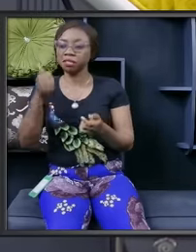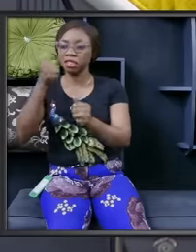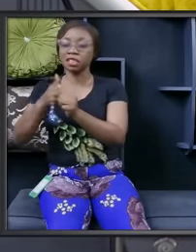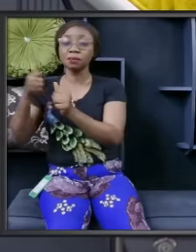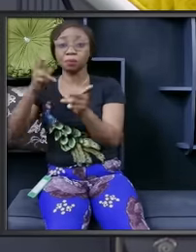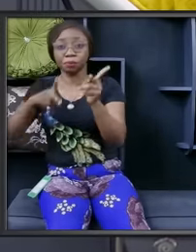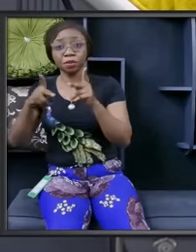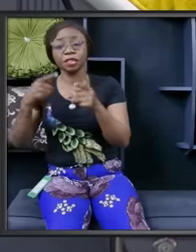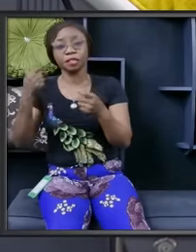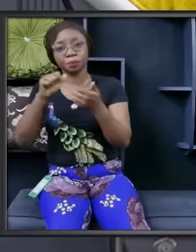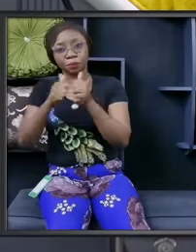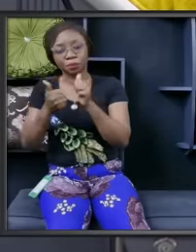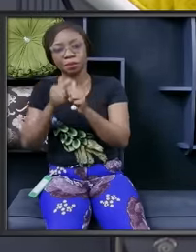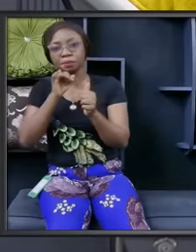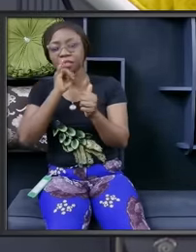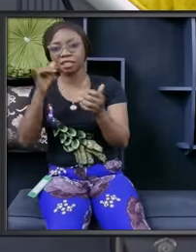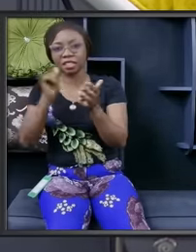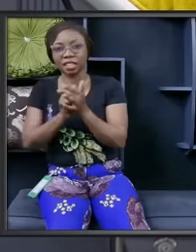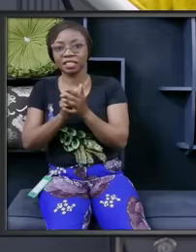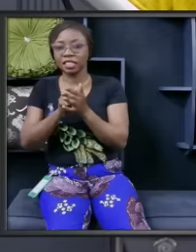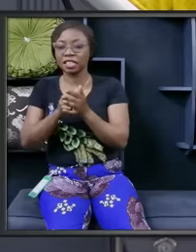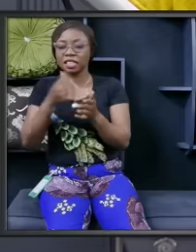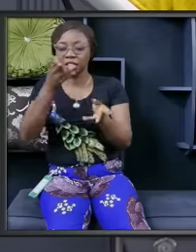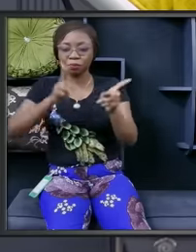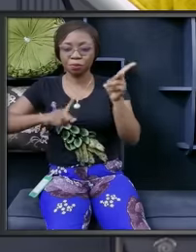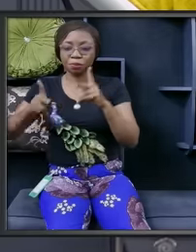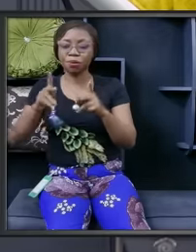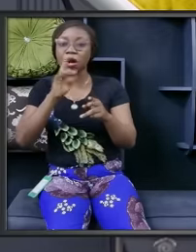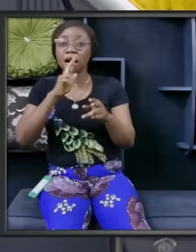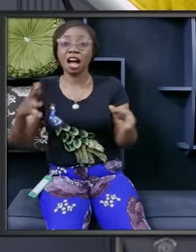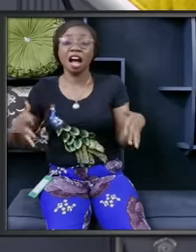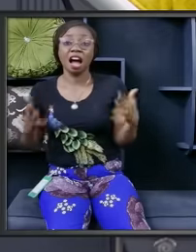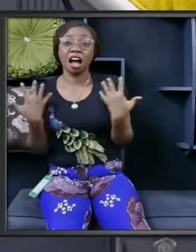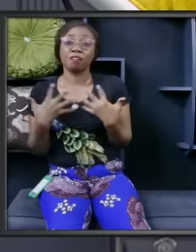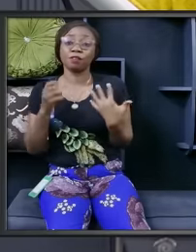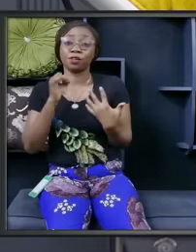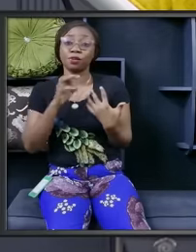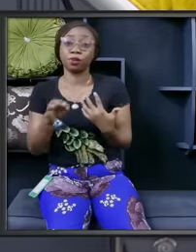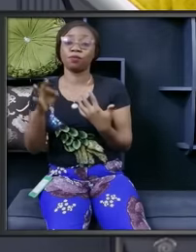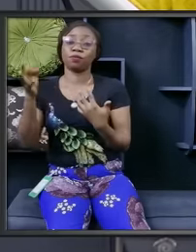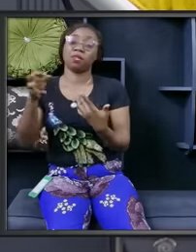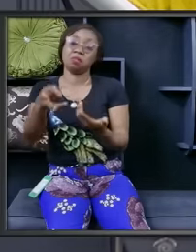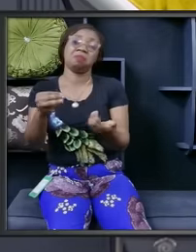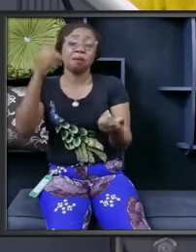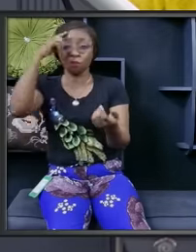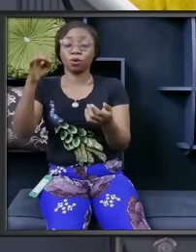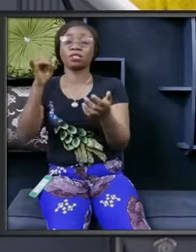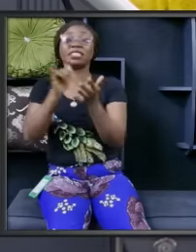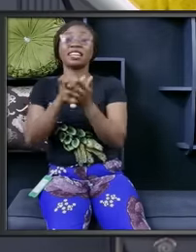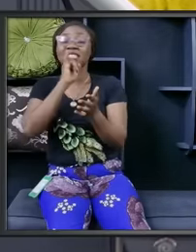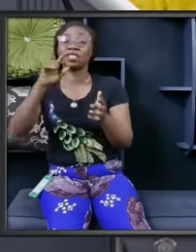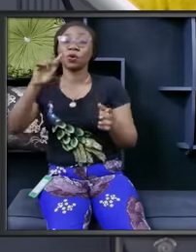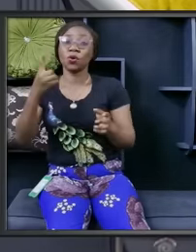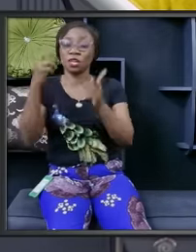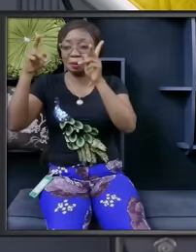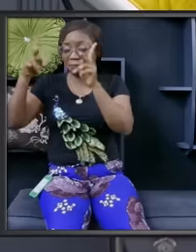The problem be say in people they fear him because that is the only person that God arose get